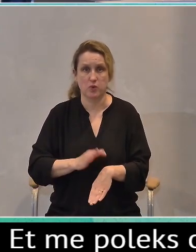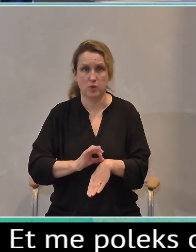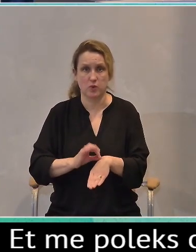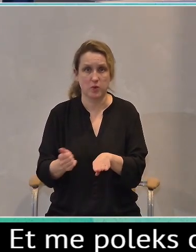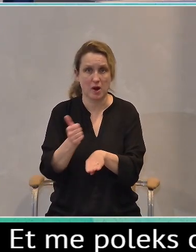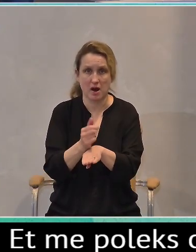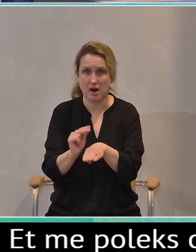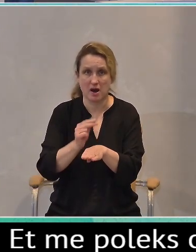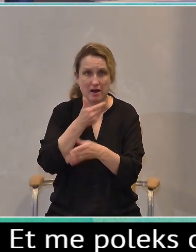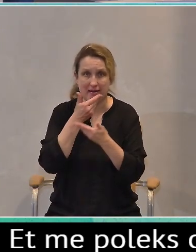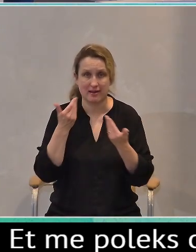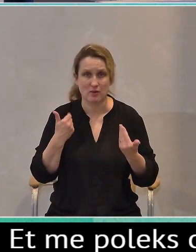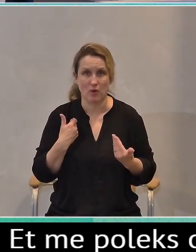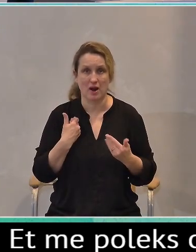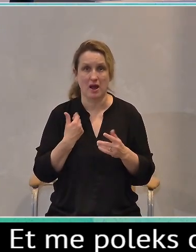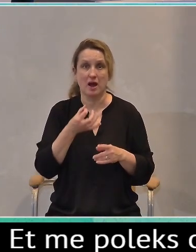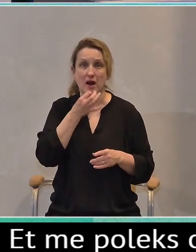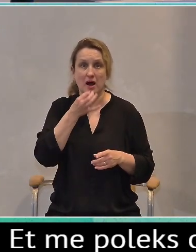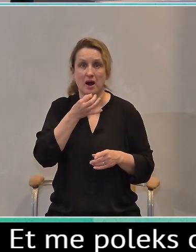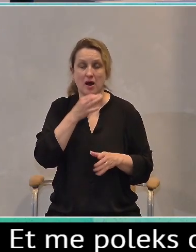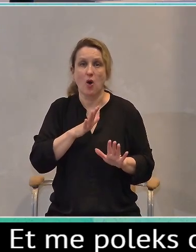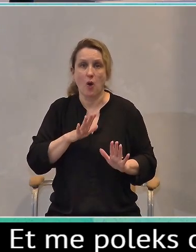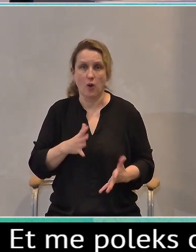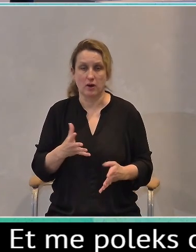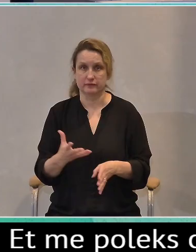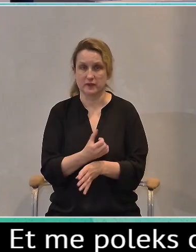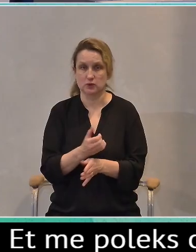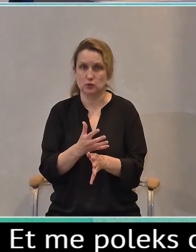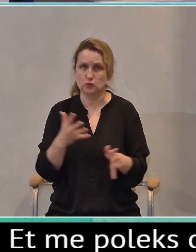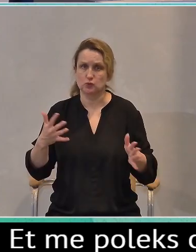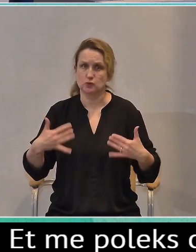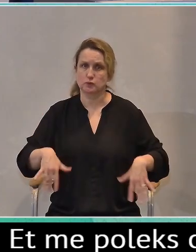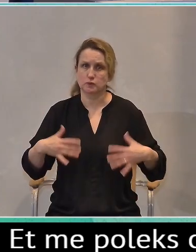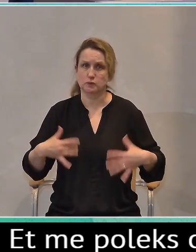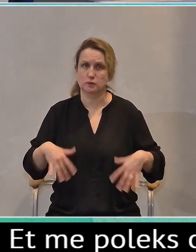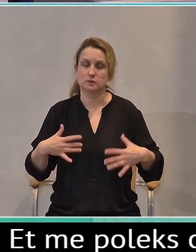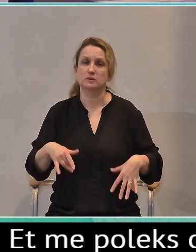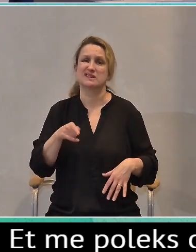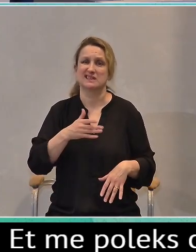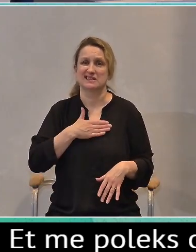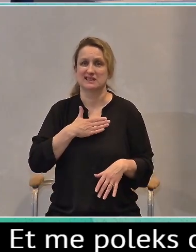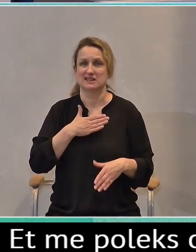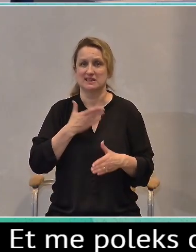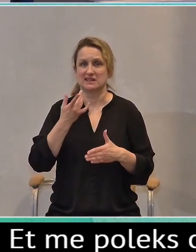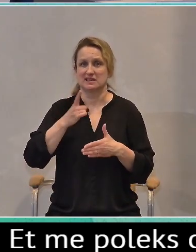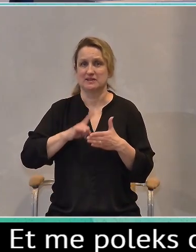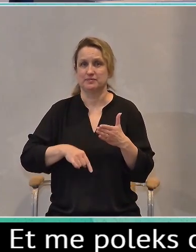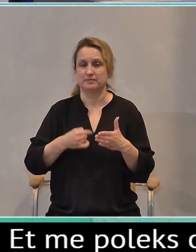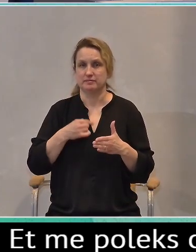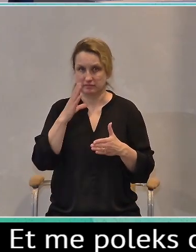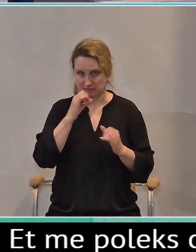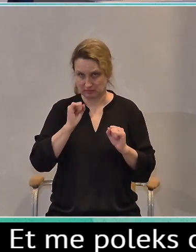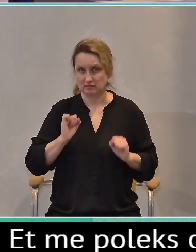fibrosis funding, in cases where the disease is severe, there is no alternative and there's a lot to